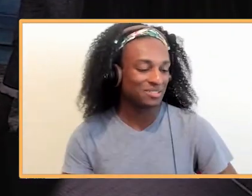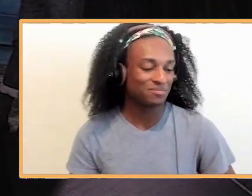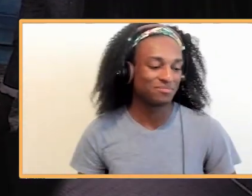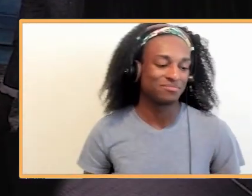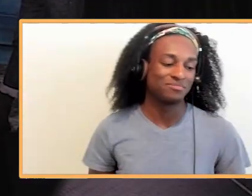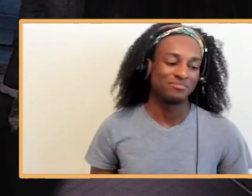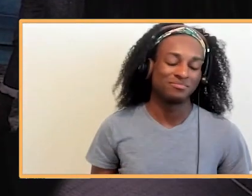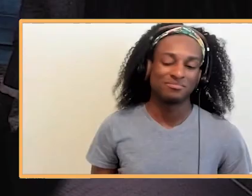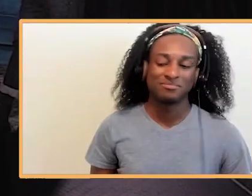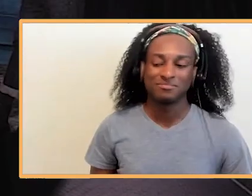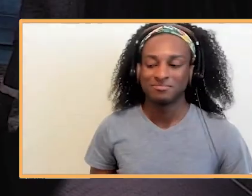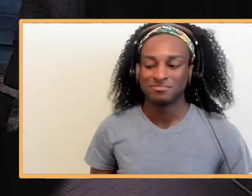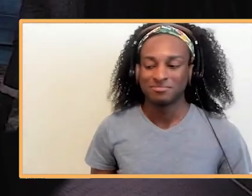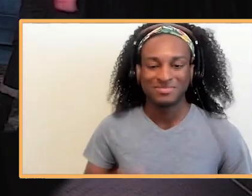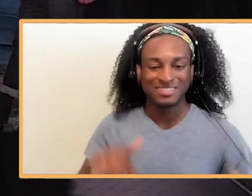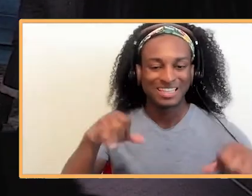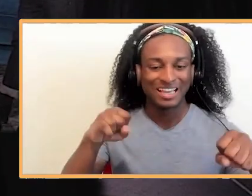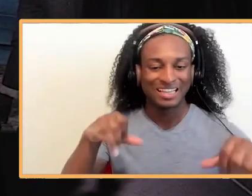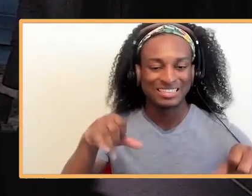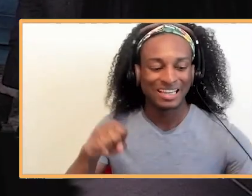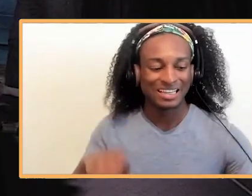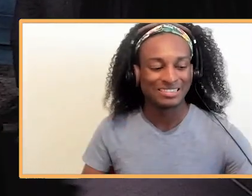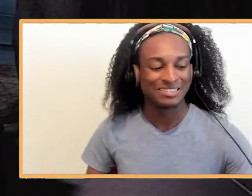Yes. Yes.